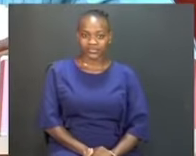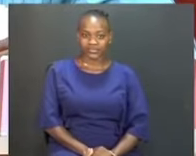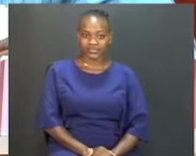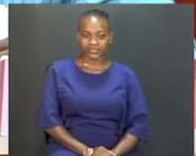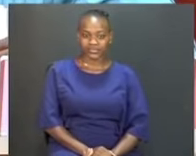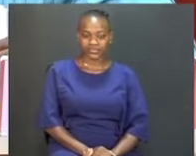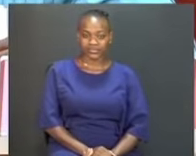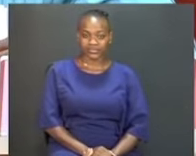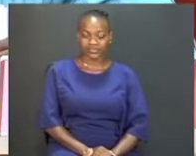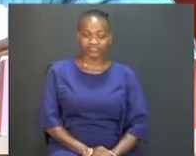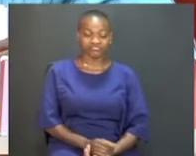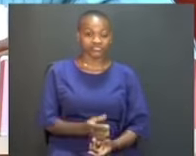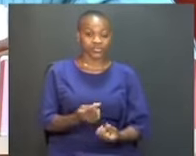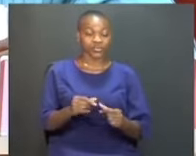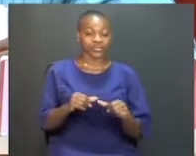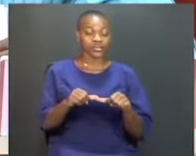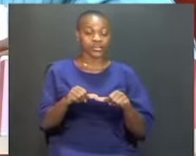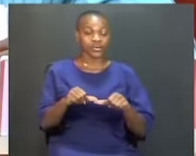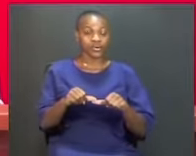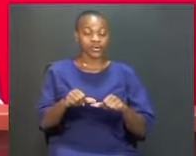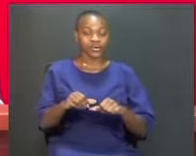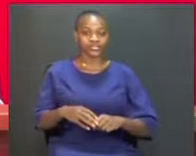And he proceeded